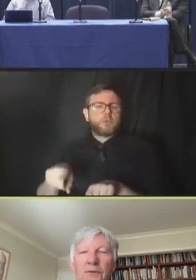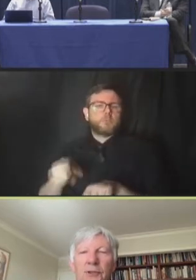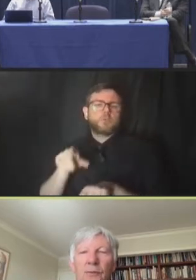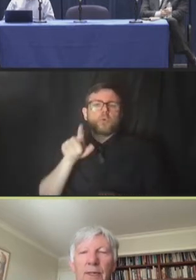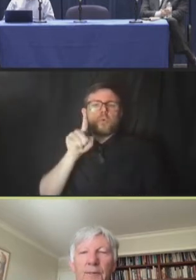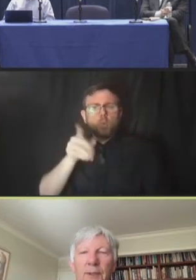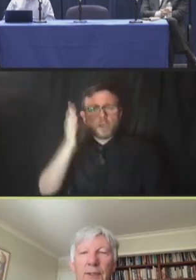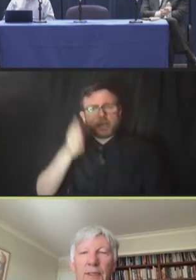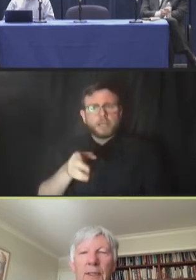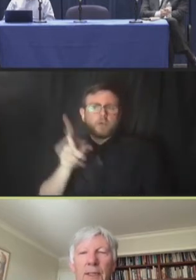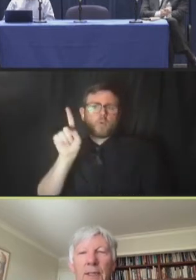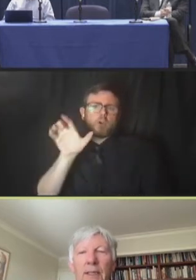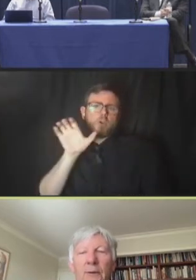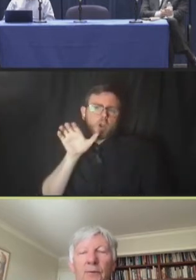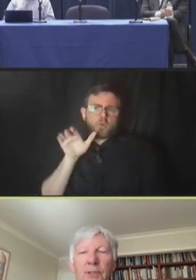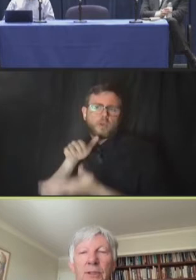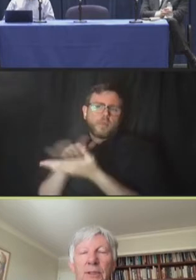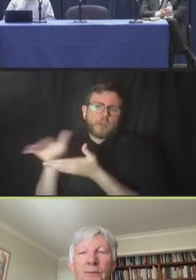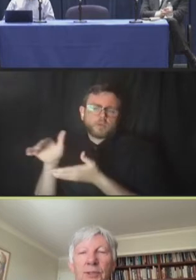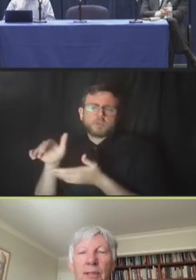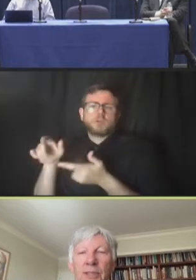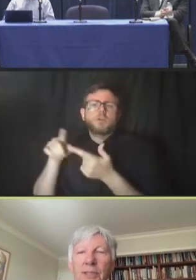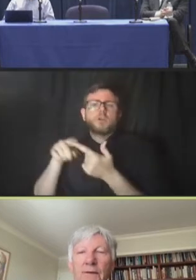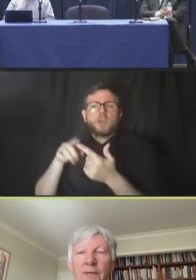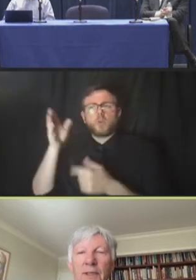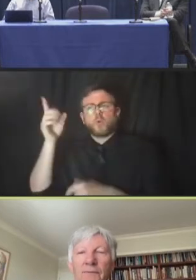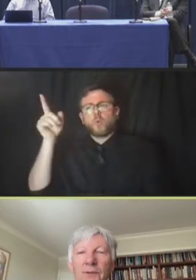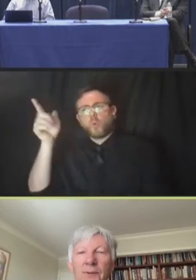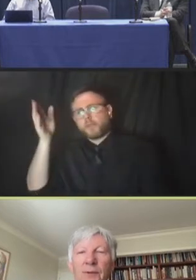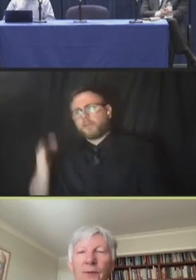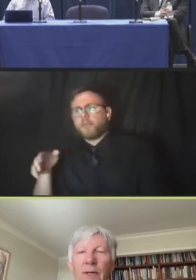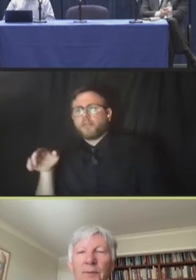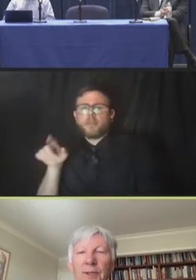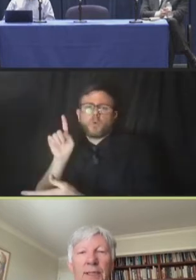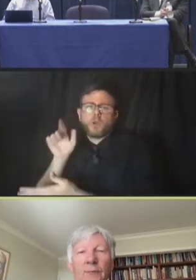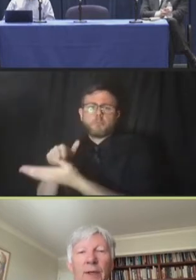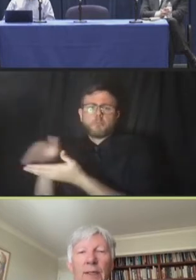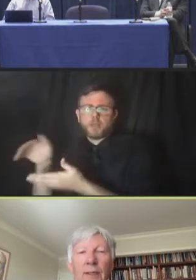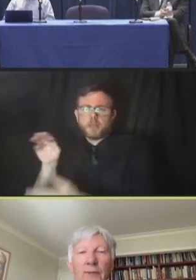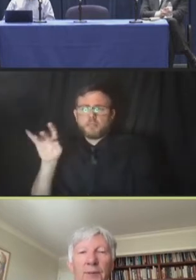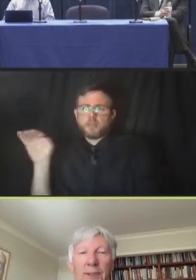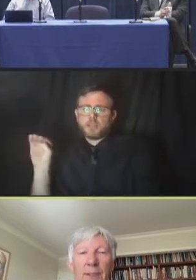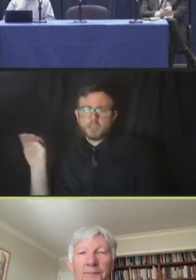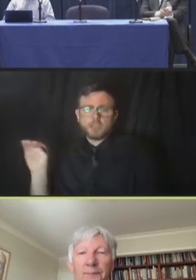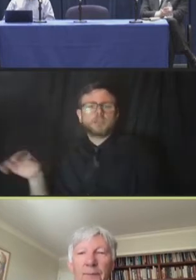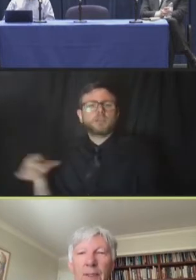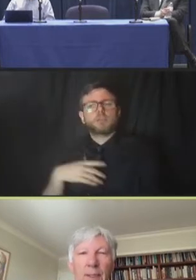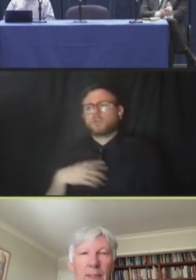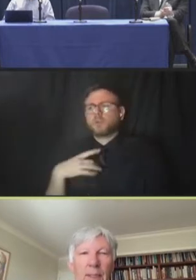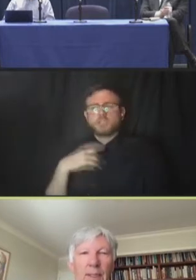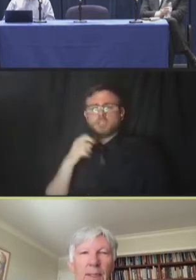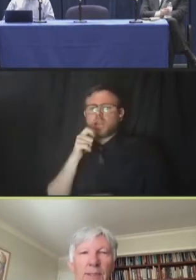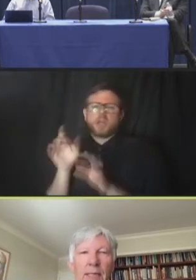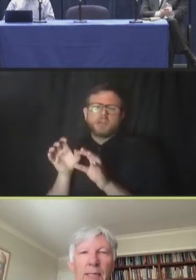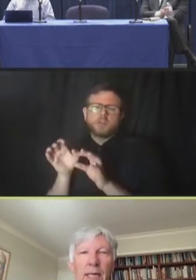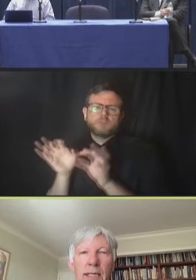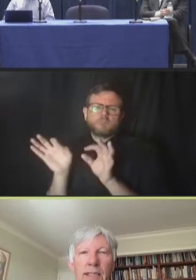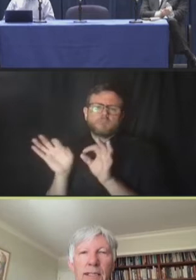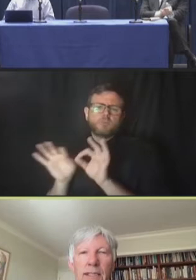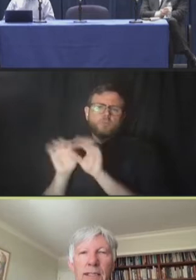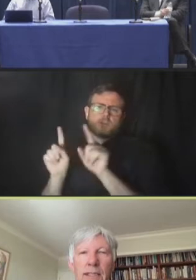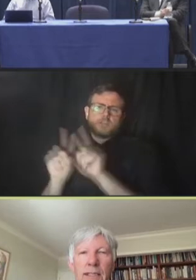100,000 versus 1 in a million. There was not a significant difference between 1 in a million and 1 in 100 million. Next